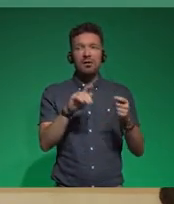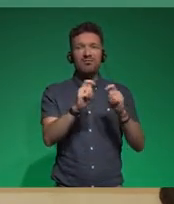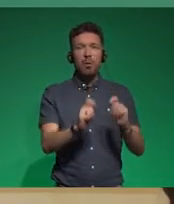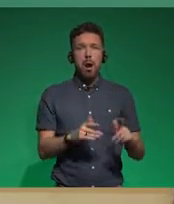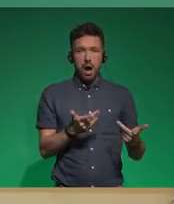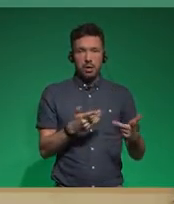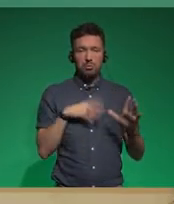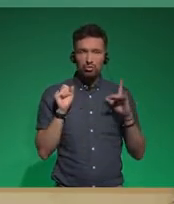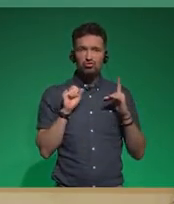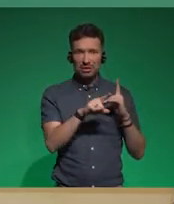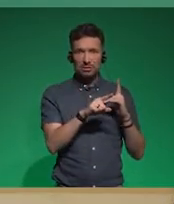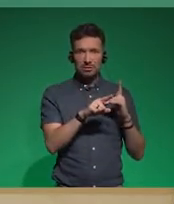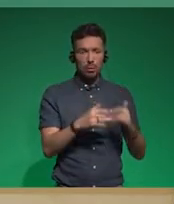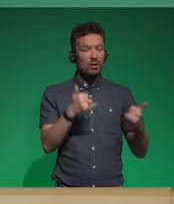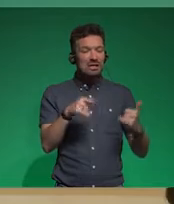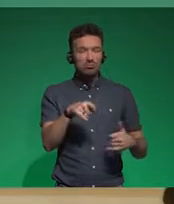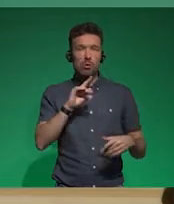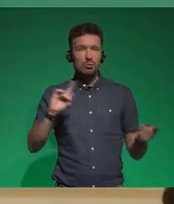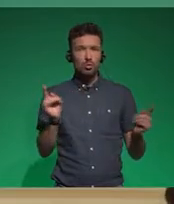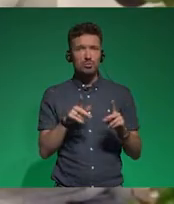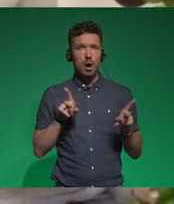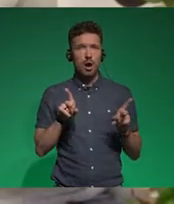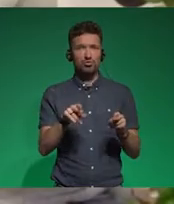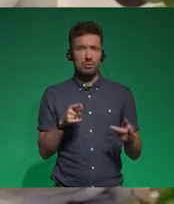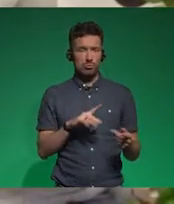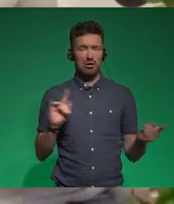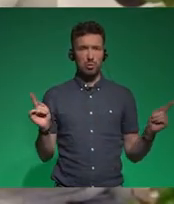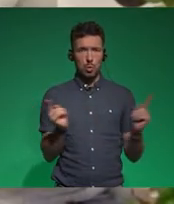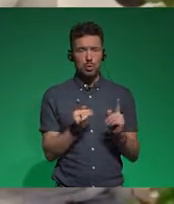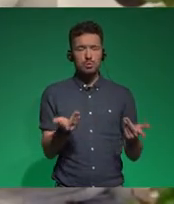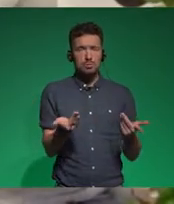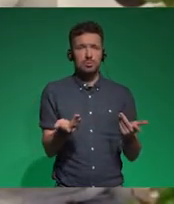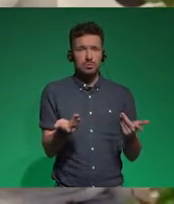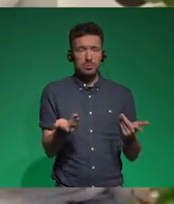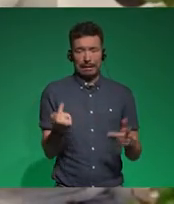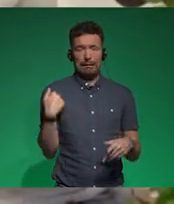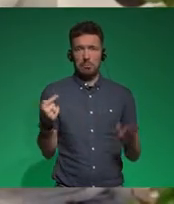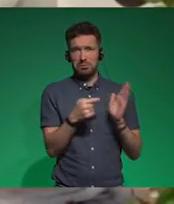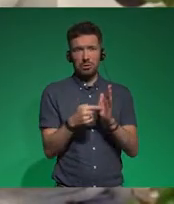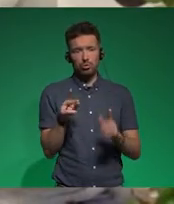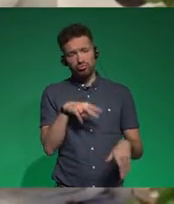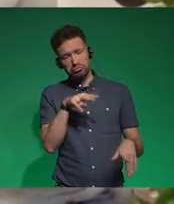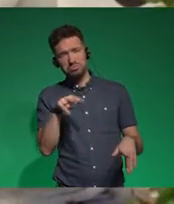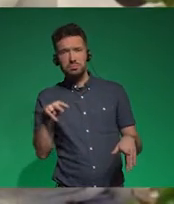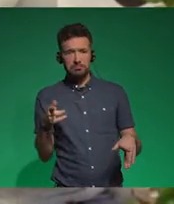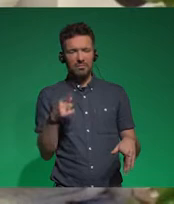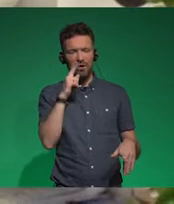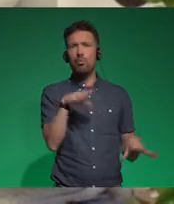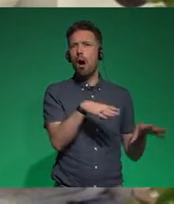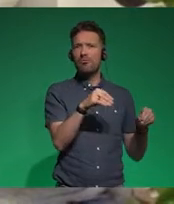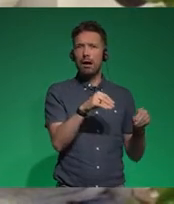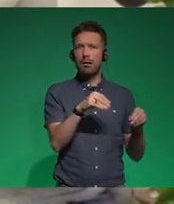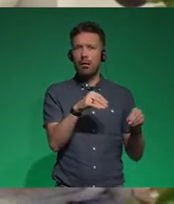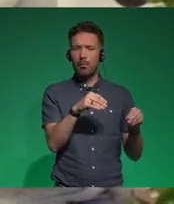an excerpt. So you get the very beginning of the film and the very end of the film, but not the whole thing.